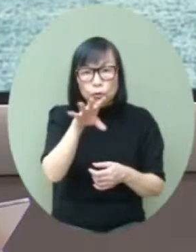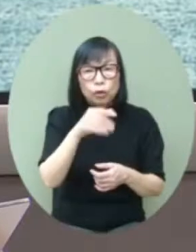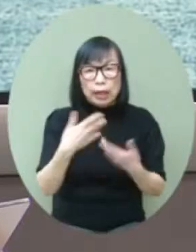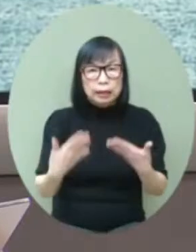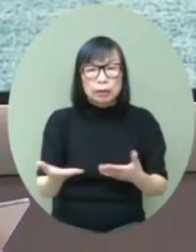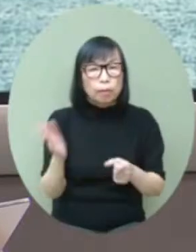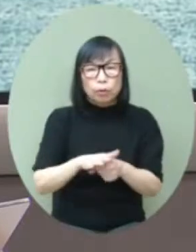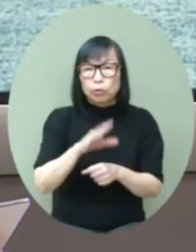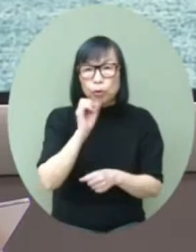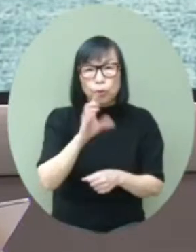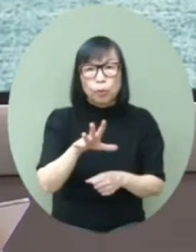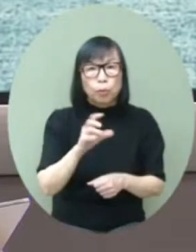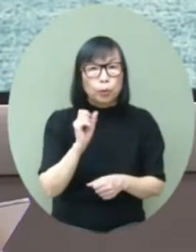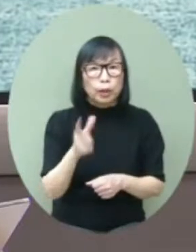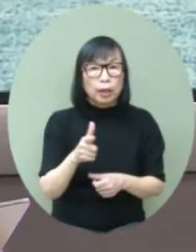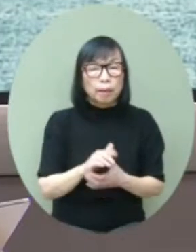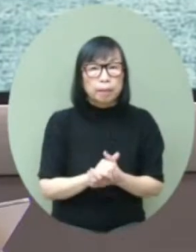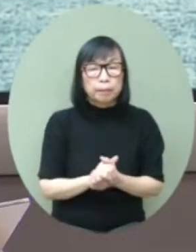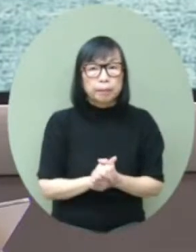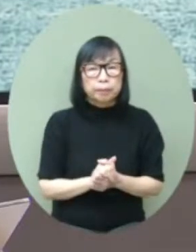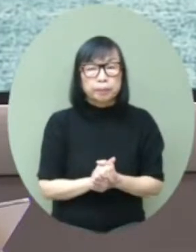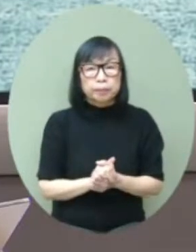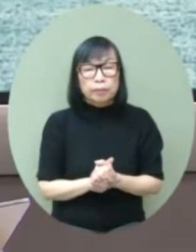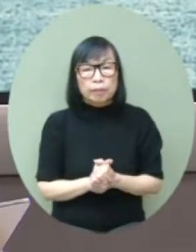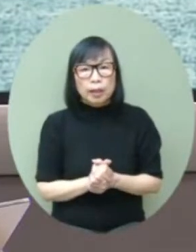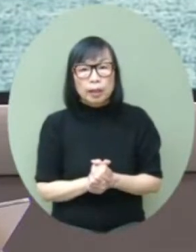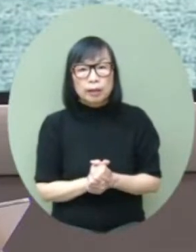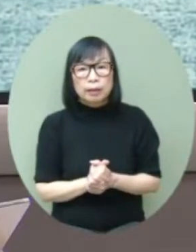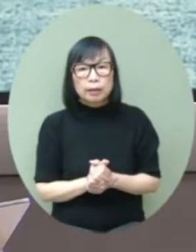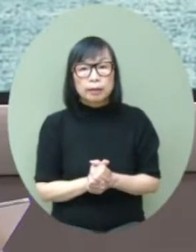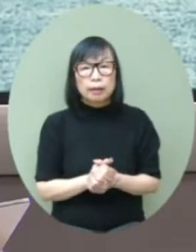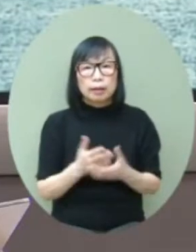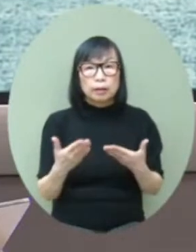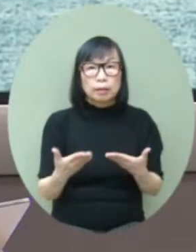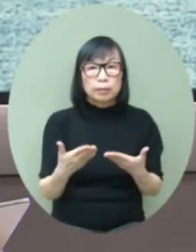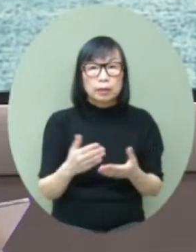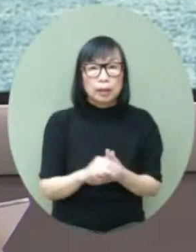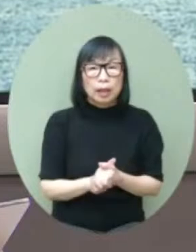touched on that already, so I will have nothing further to elaborate.